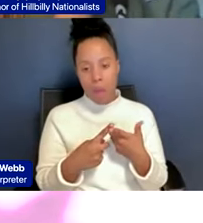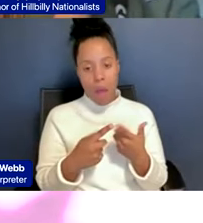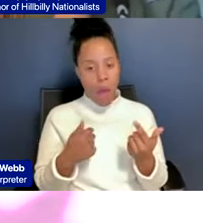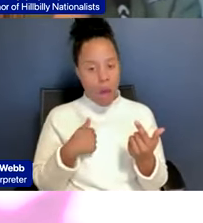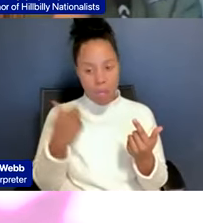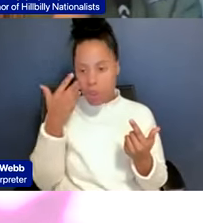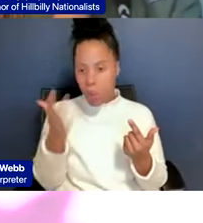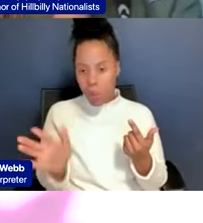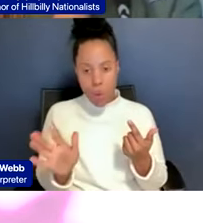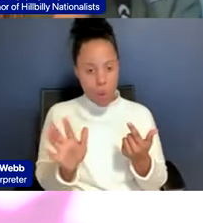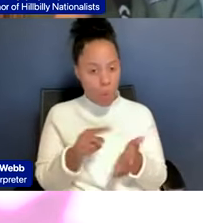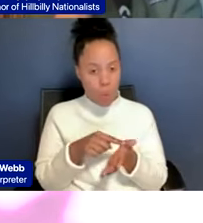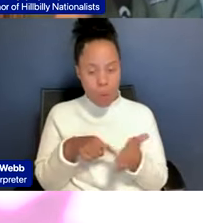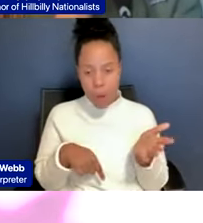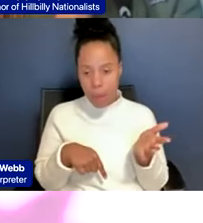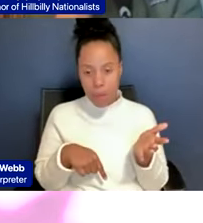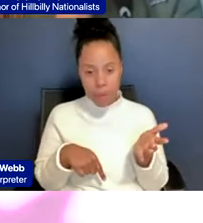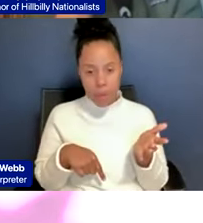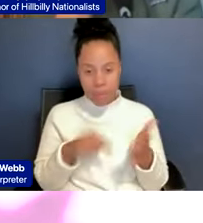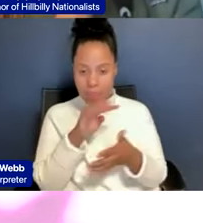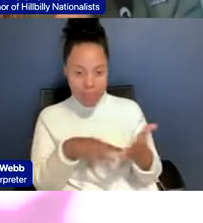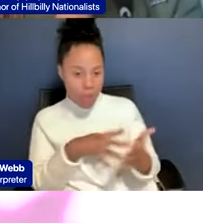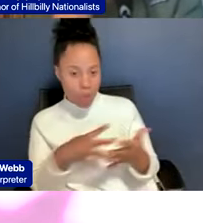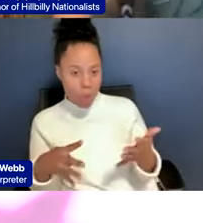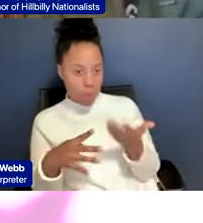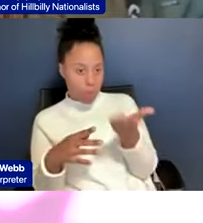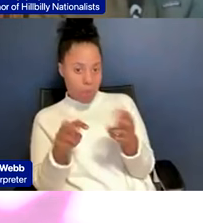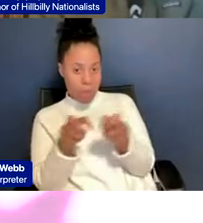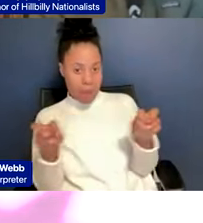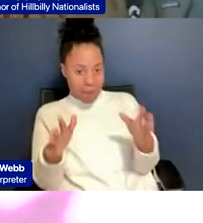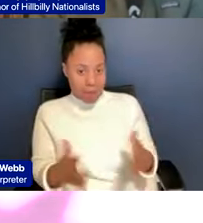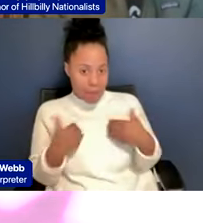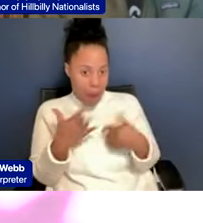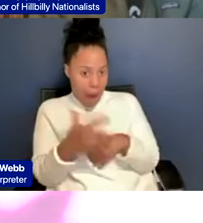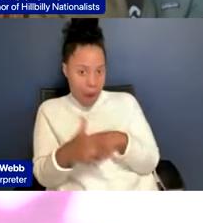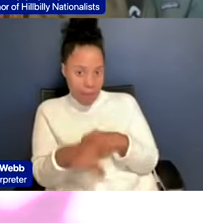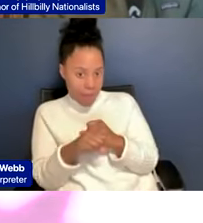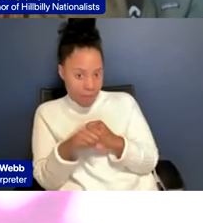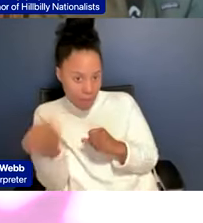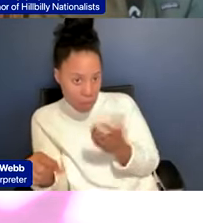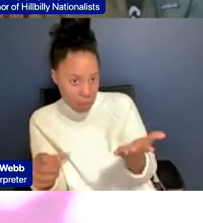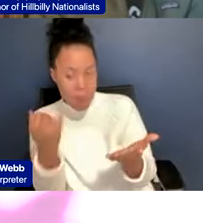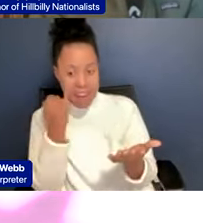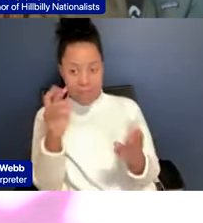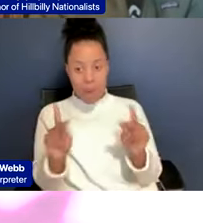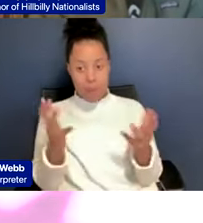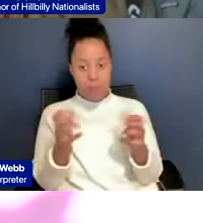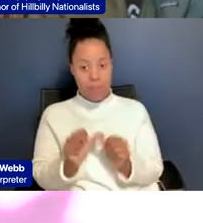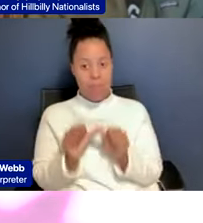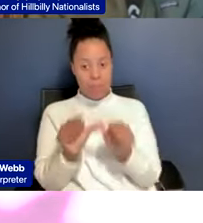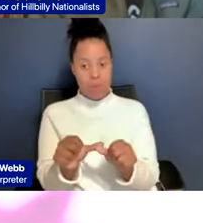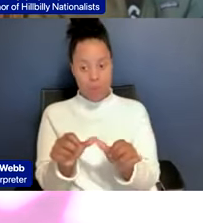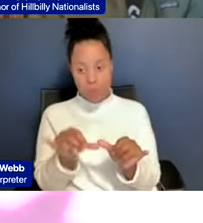know what schedule the panelists have, but if folks want to continue to stay and